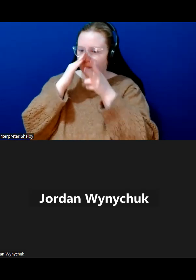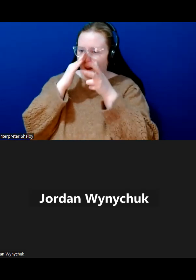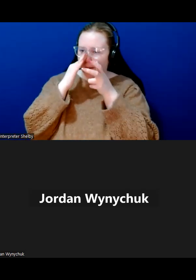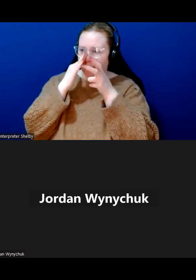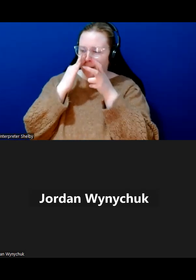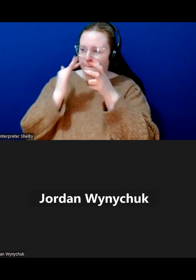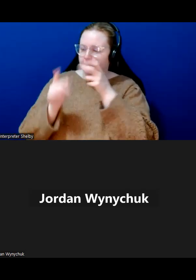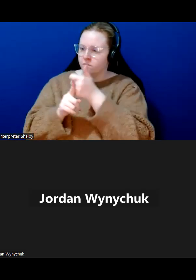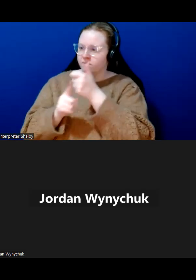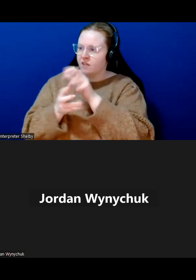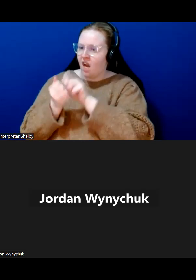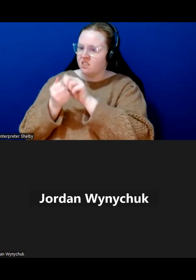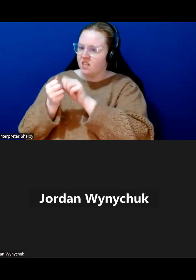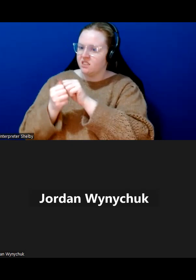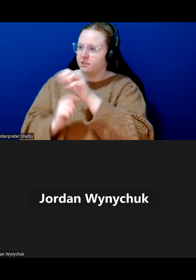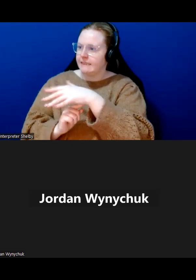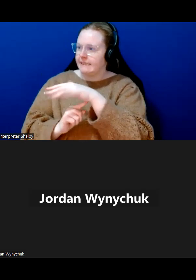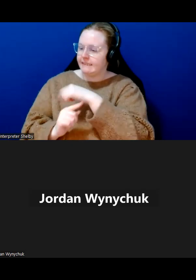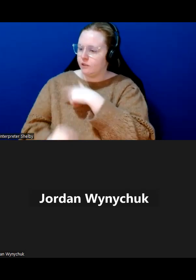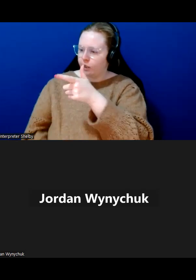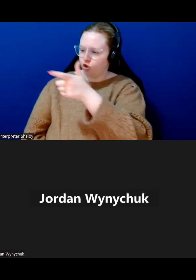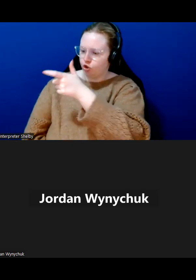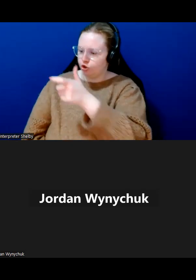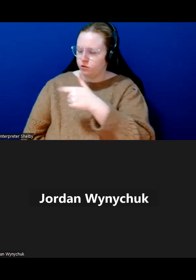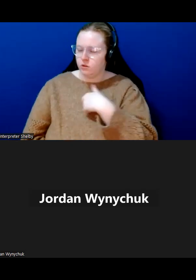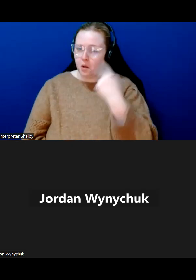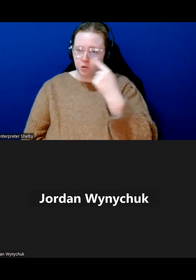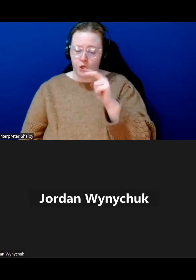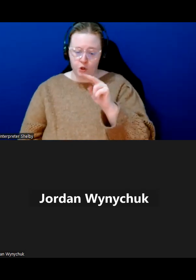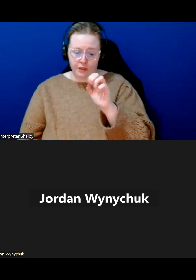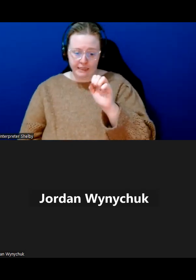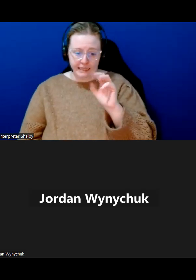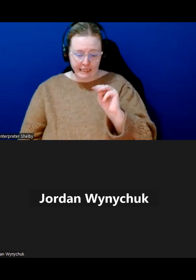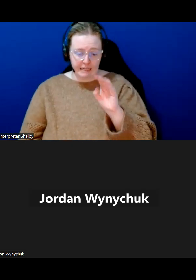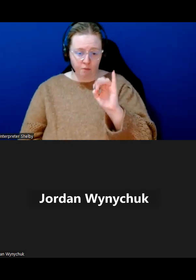just eats away at the leaves. So I'm just wondering if the neem oil would be something better.